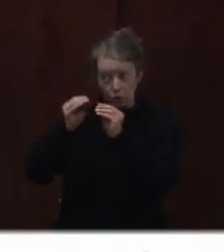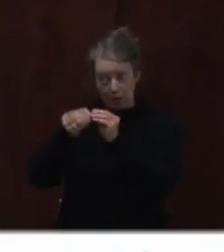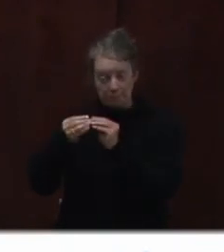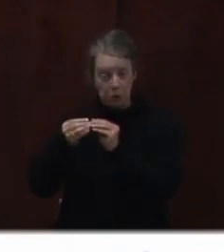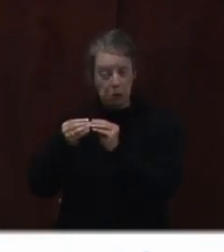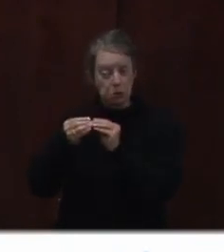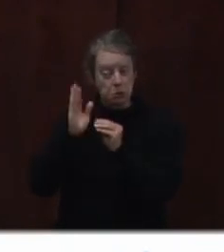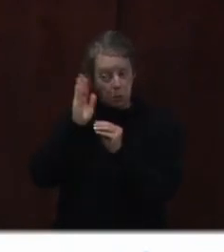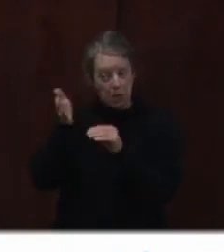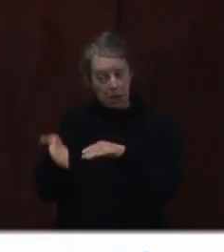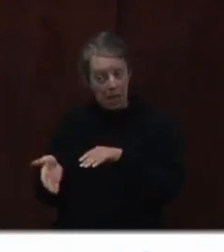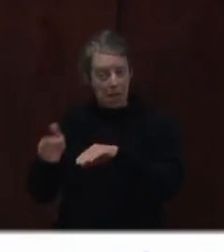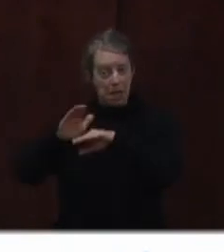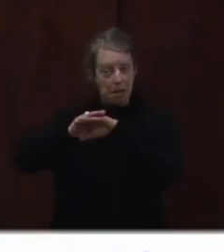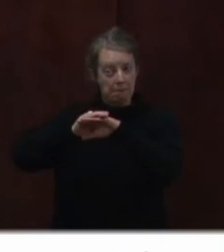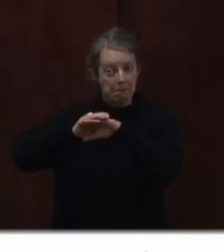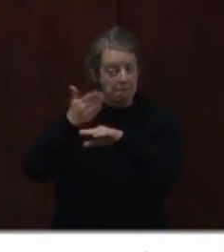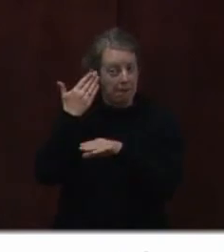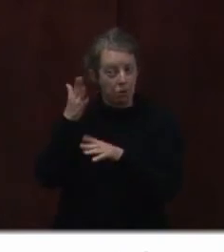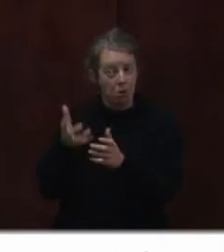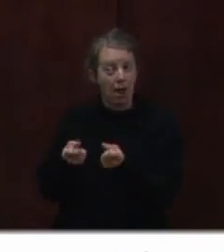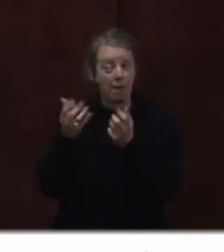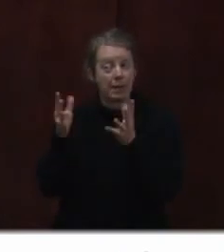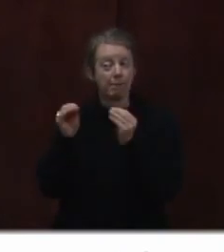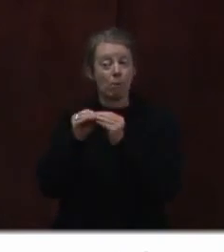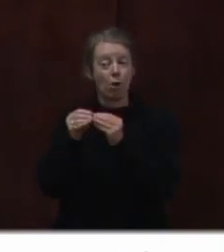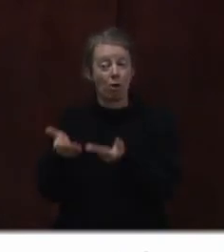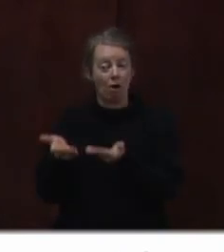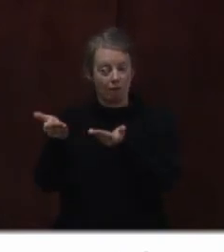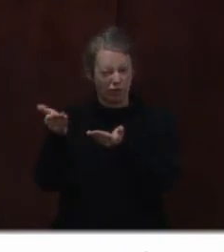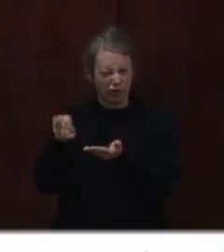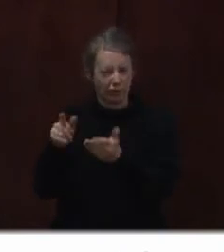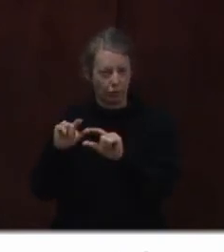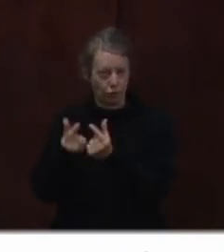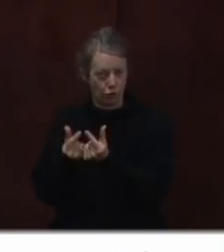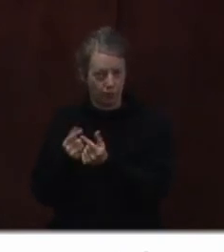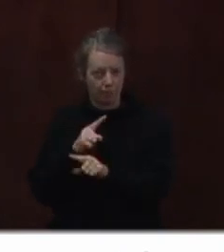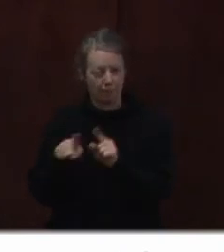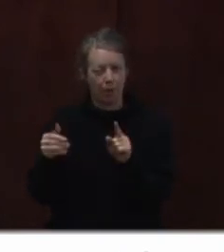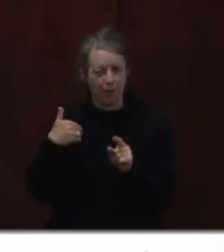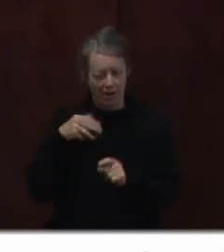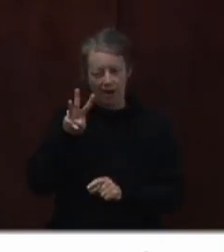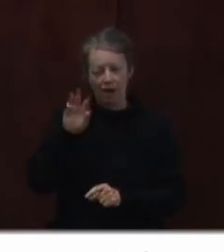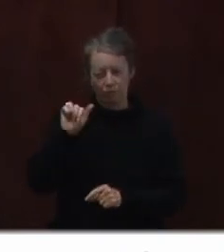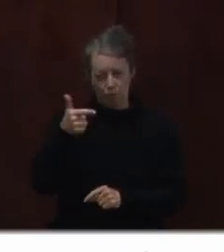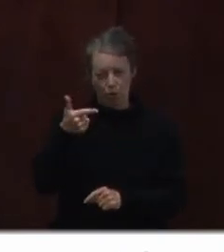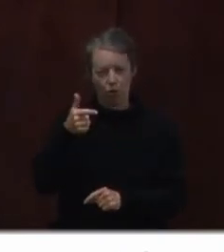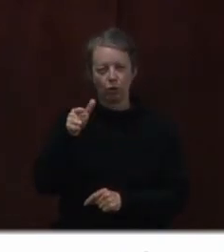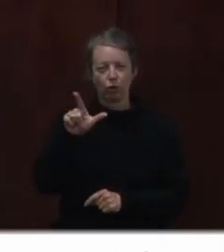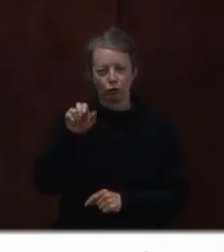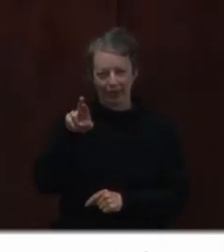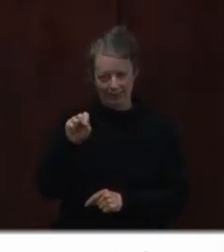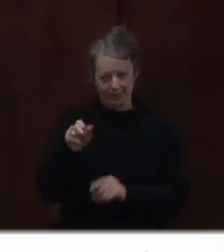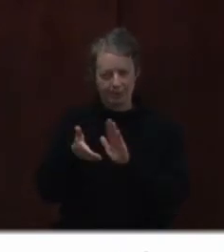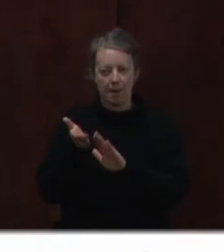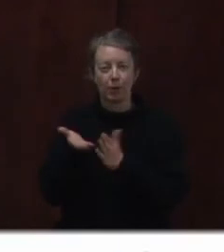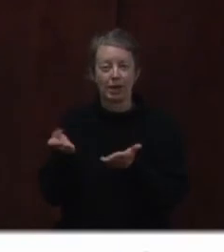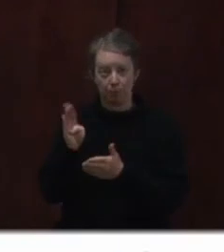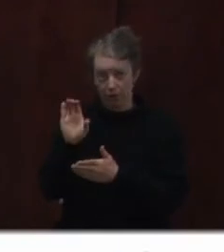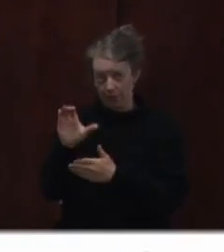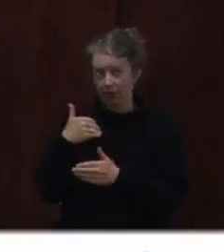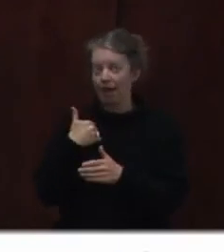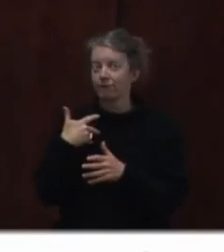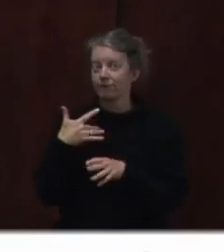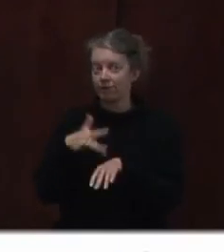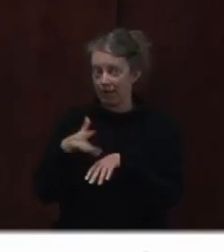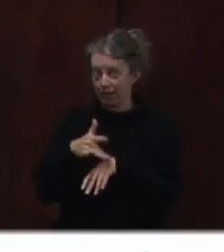not know for sure by how much. But we do have Walgreens operating in Buncombe County that have doses as